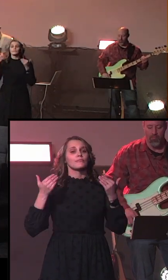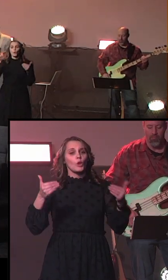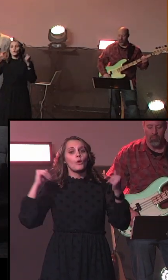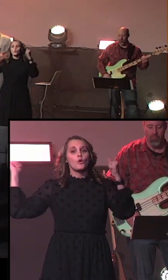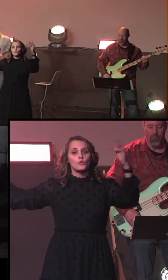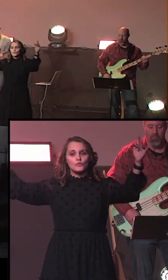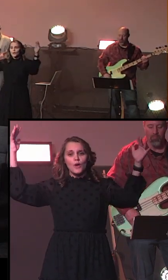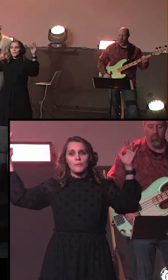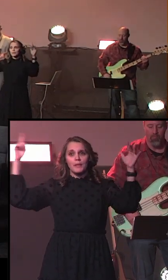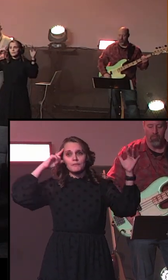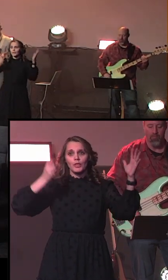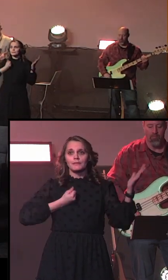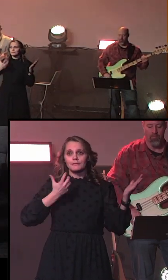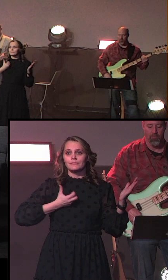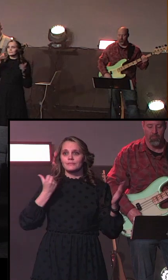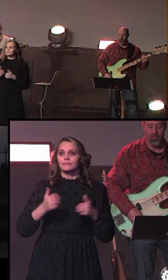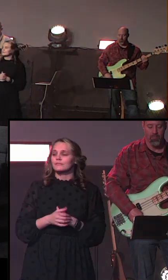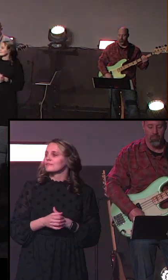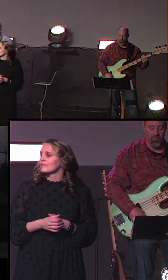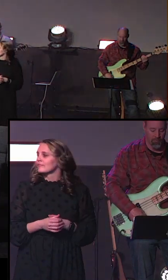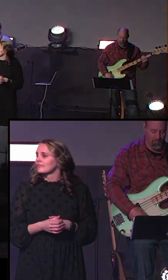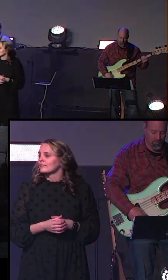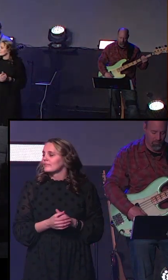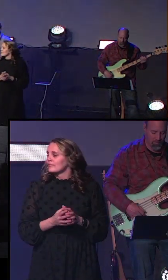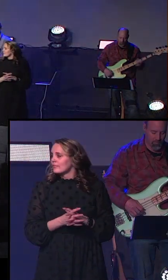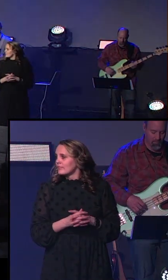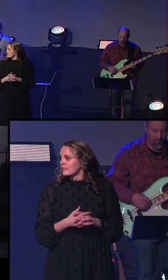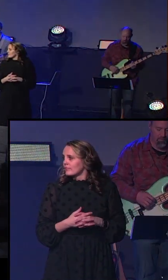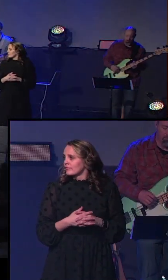thoughts. And at the same time, as we worship God,